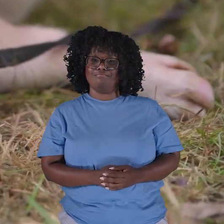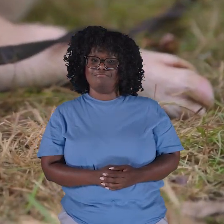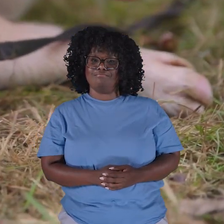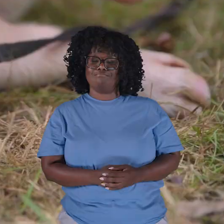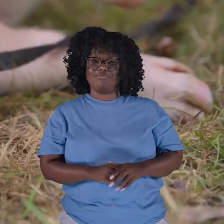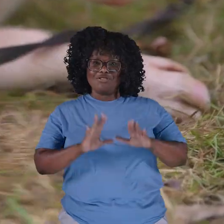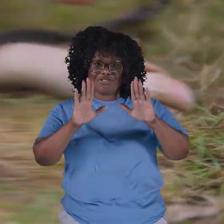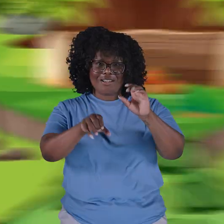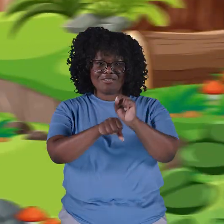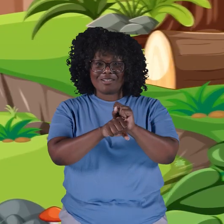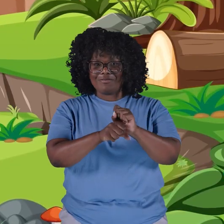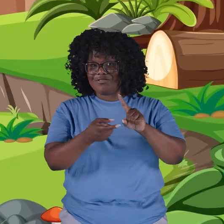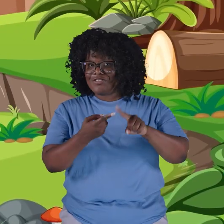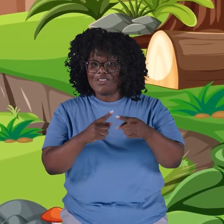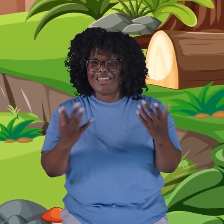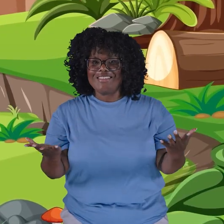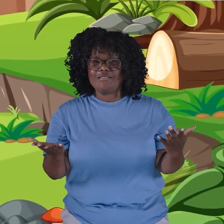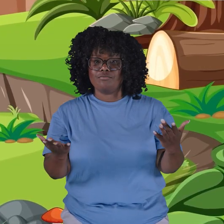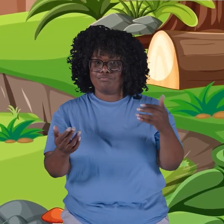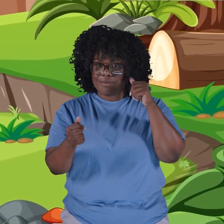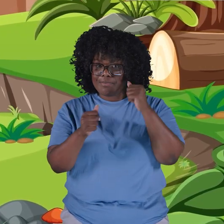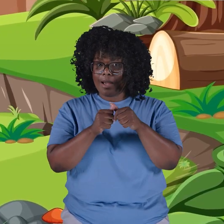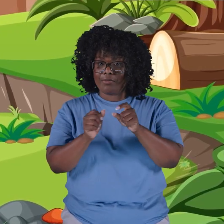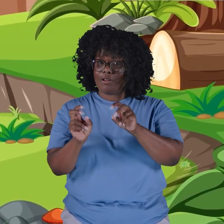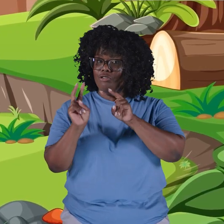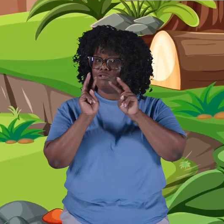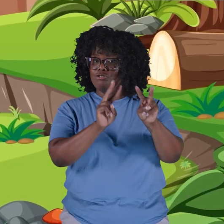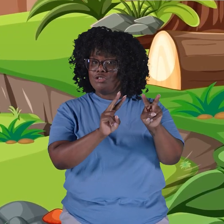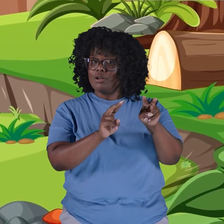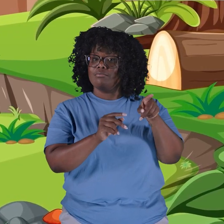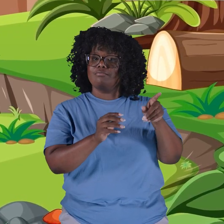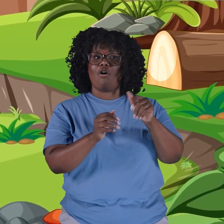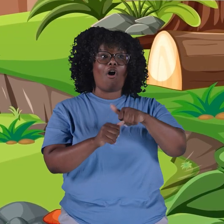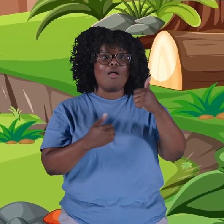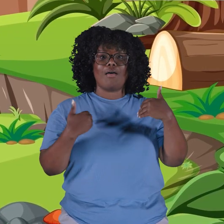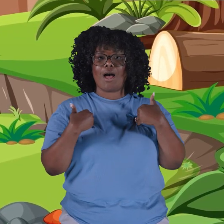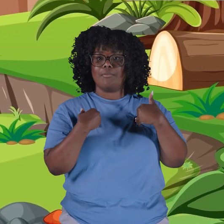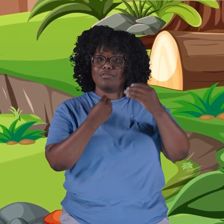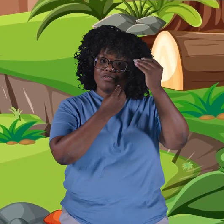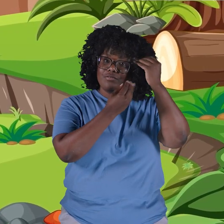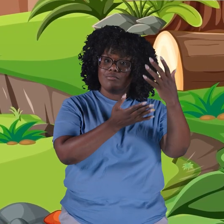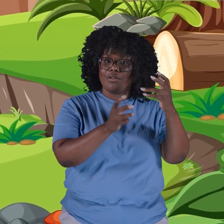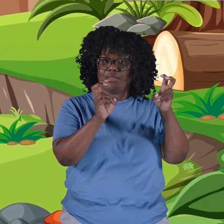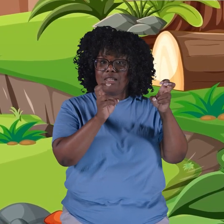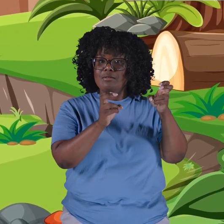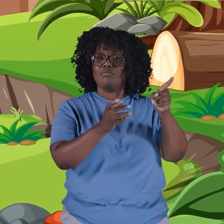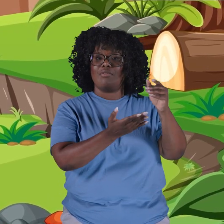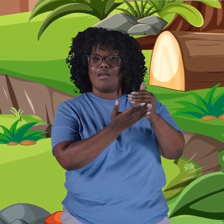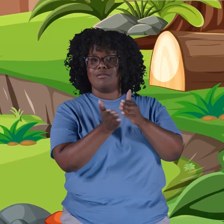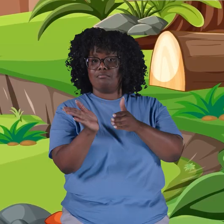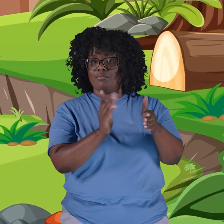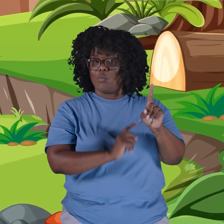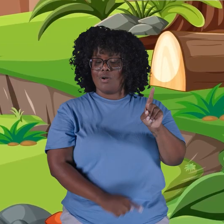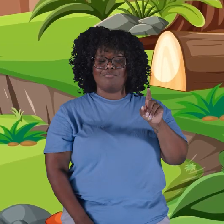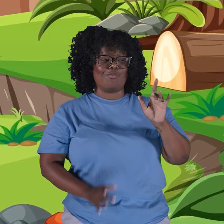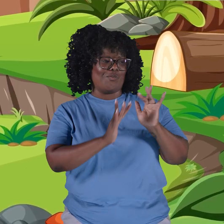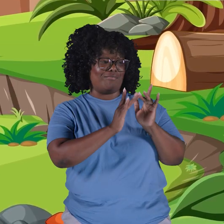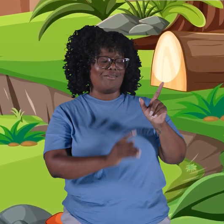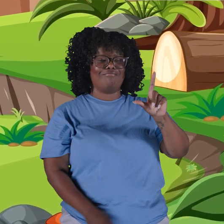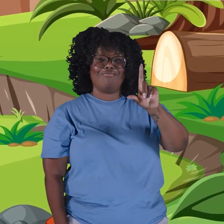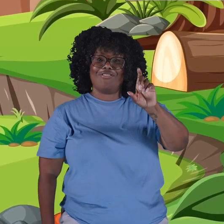Great job, friends! Remember, you can find this and other great creature-themed lesson plans on our website,